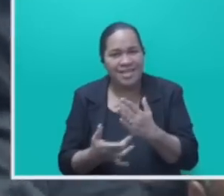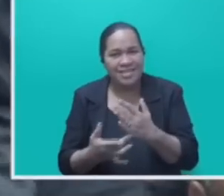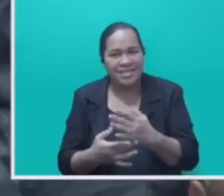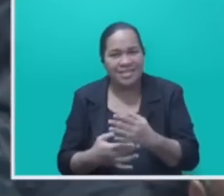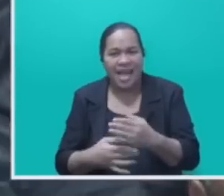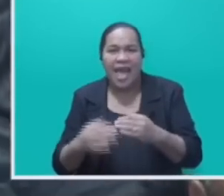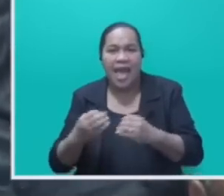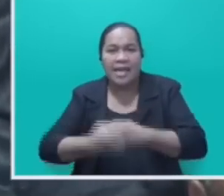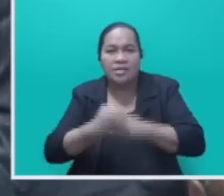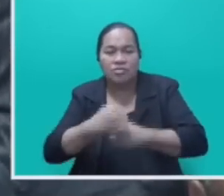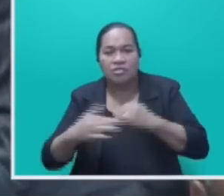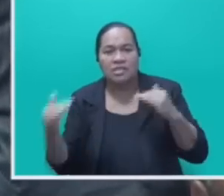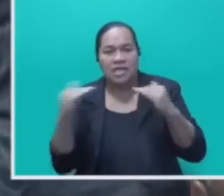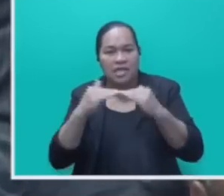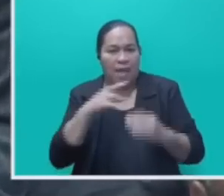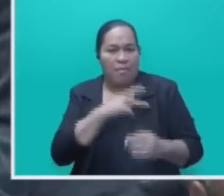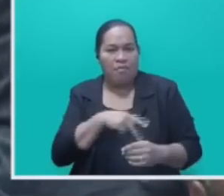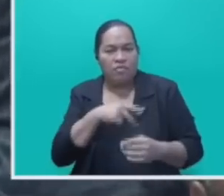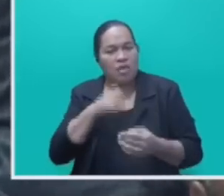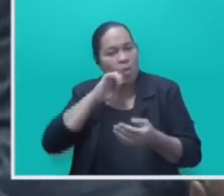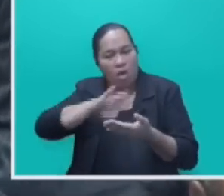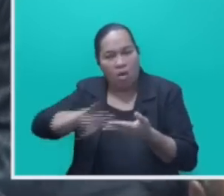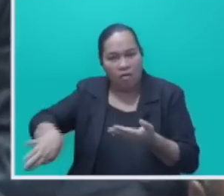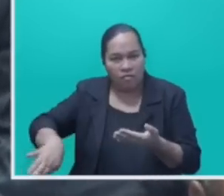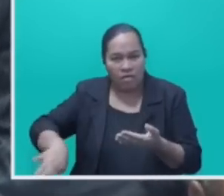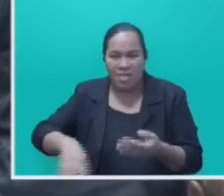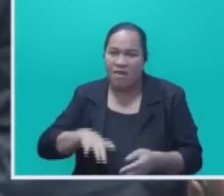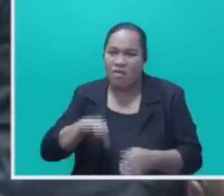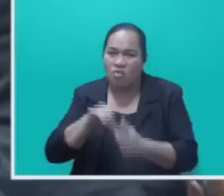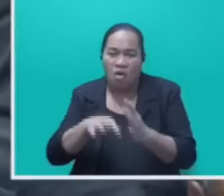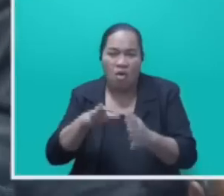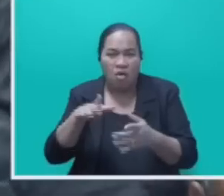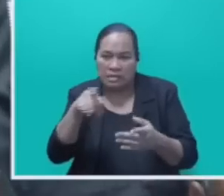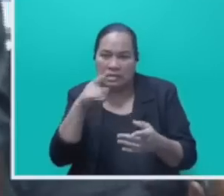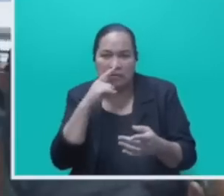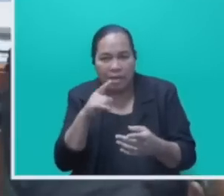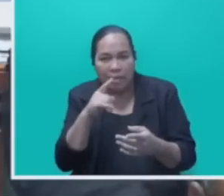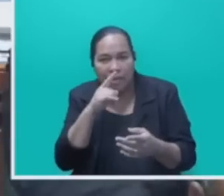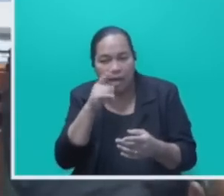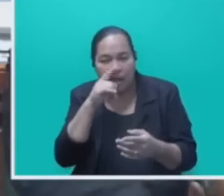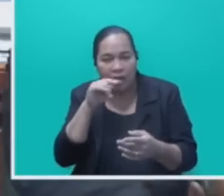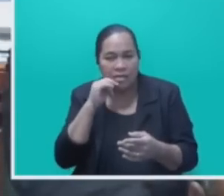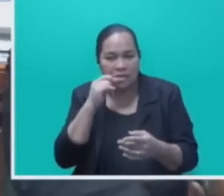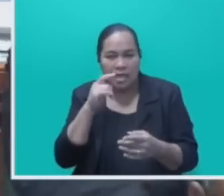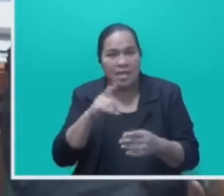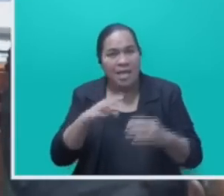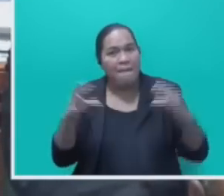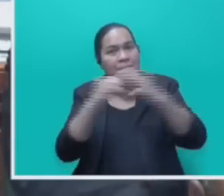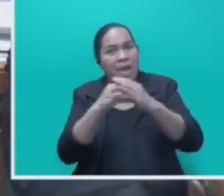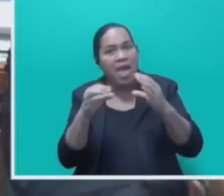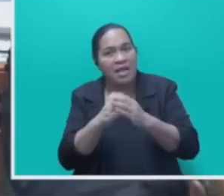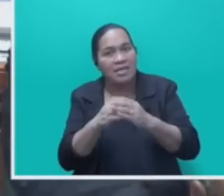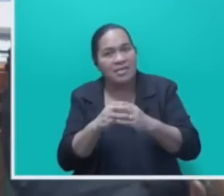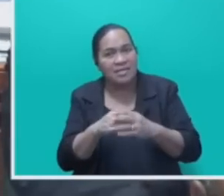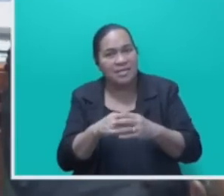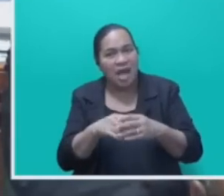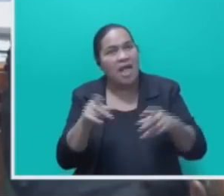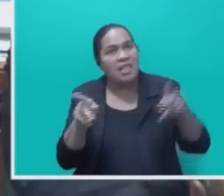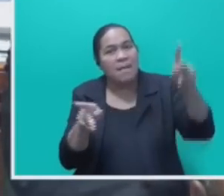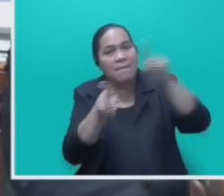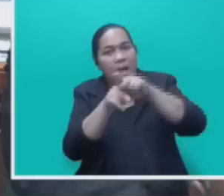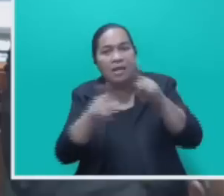and professionalism. And they've already caused grave concern amongst the multilateral development banks, bilateral